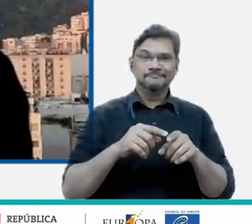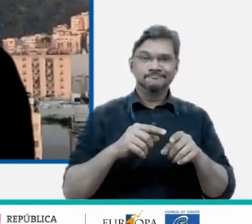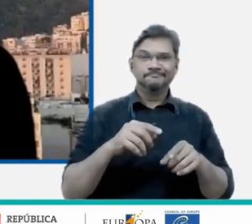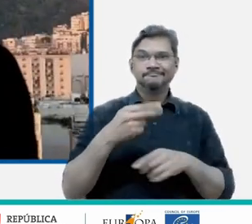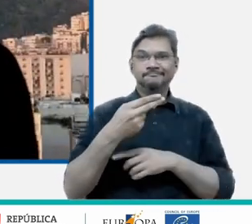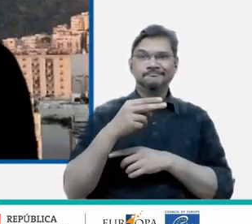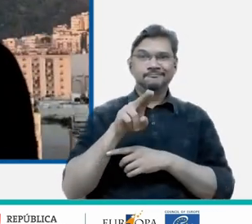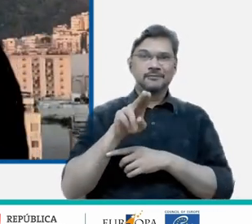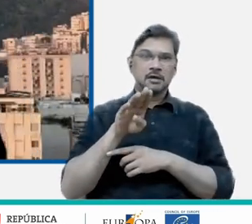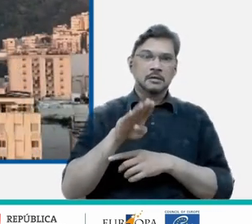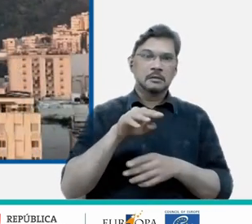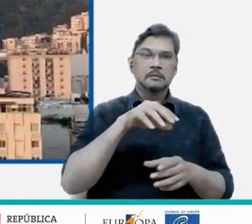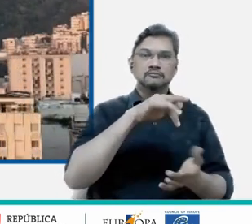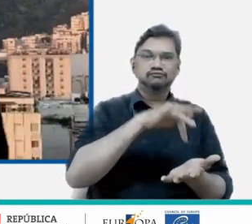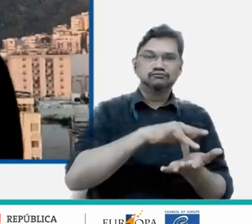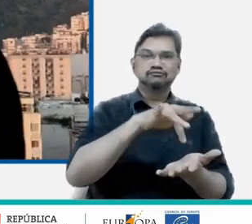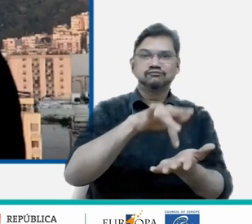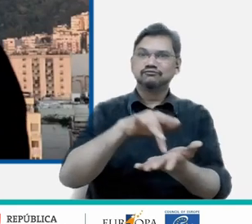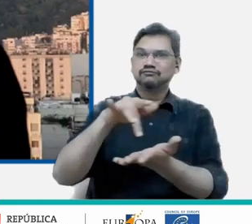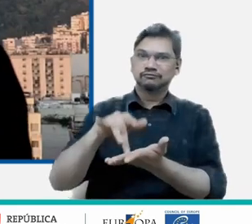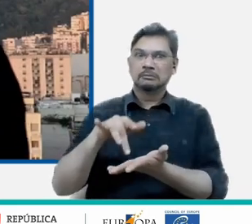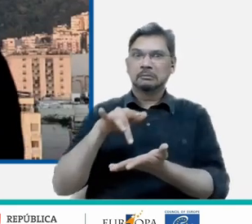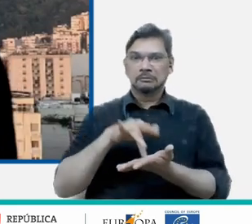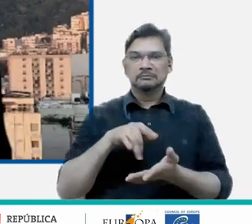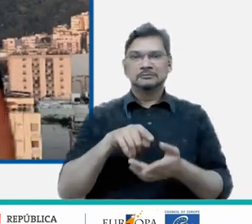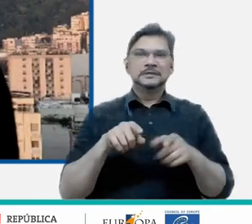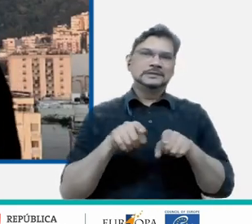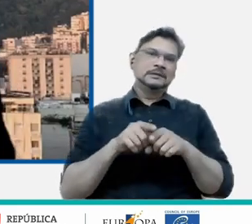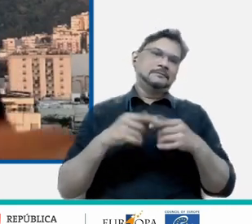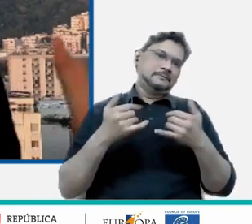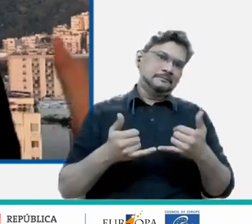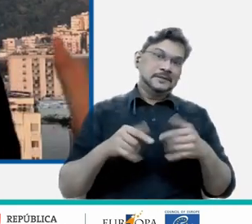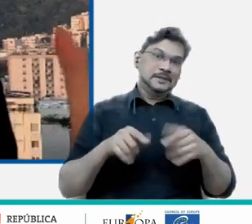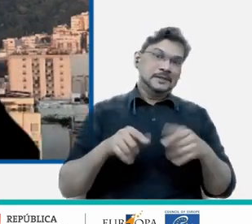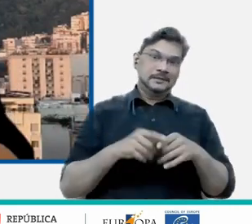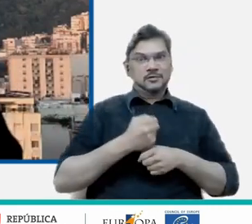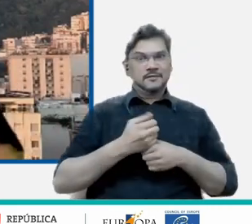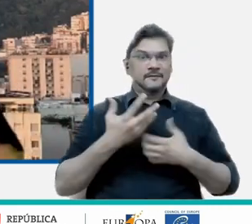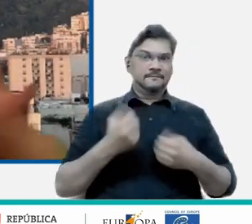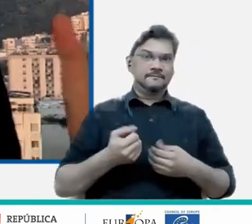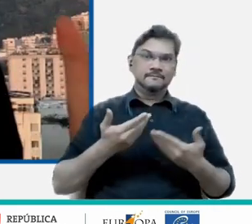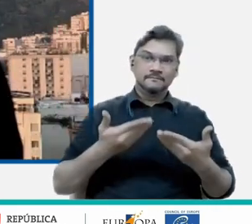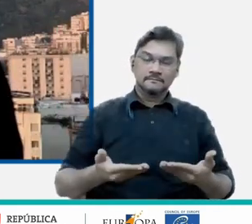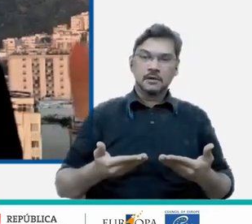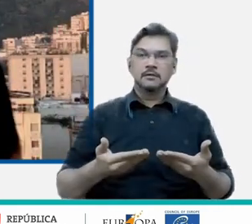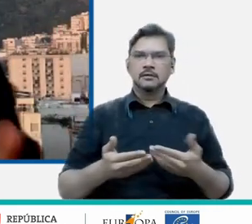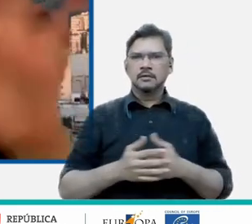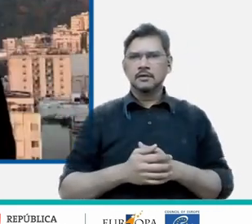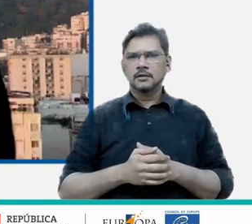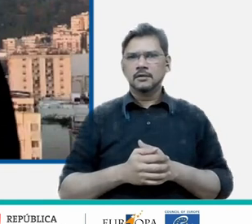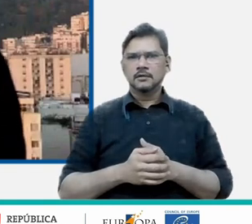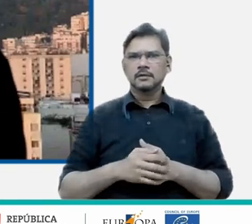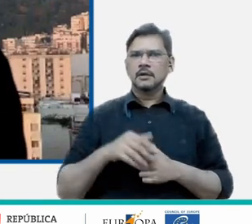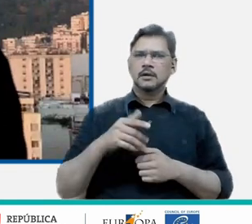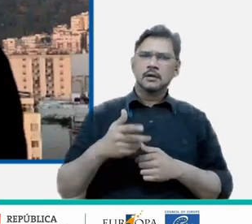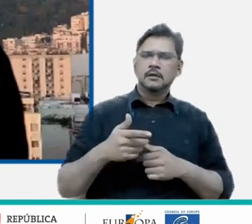options for cities to finance their adaptation and resilience projects? And I think very briefly, just for us to have a panorama,